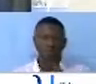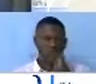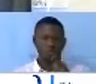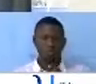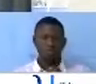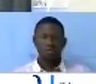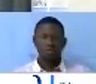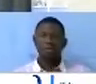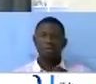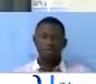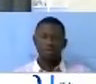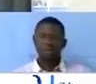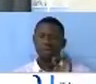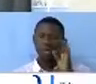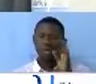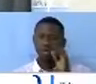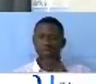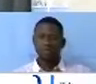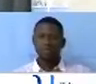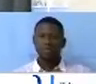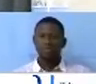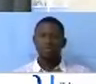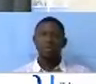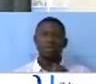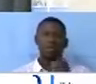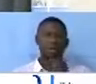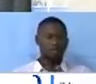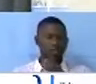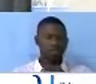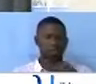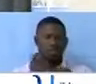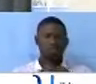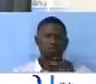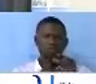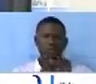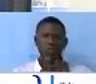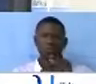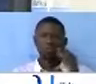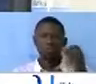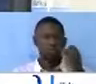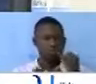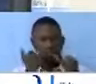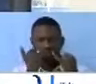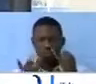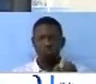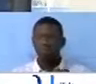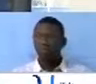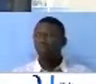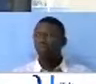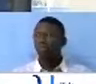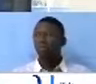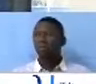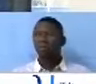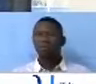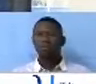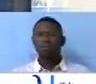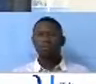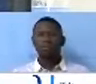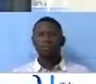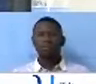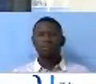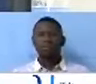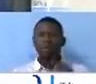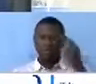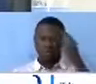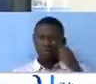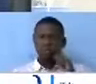answer that, can we address about this word rude? Because I don't want to be rude. Or I don't have any intention to be rude. I thought this is what is